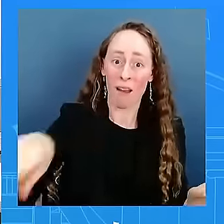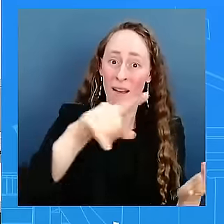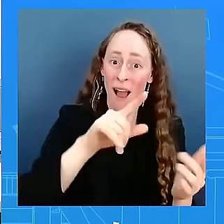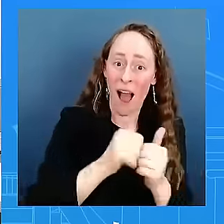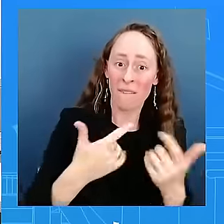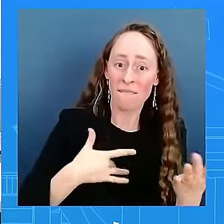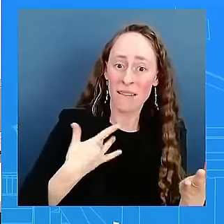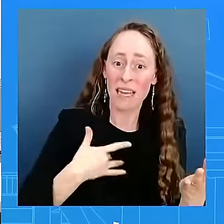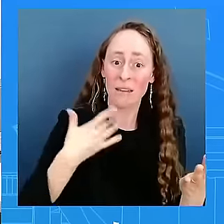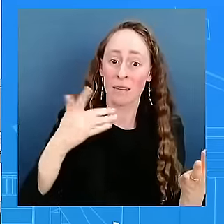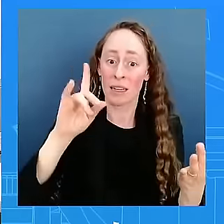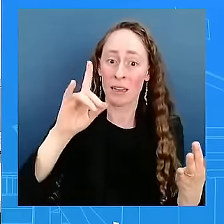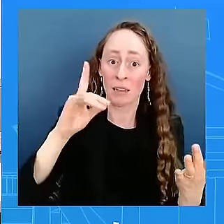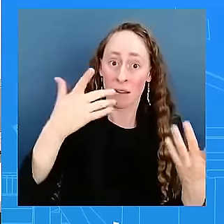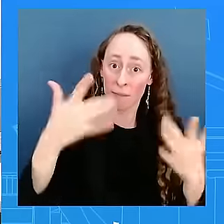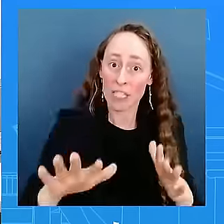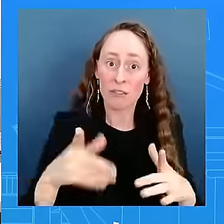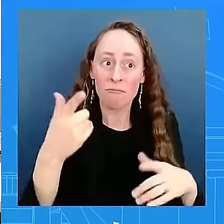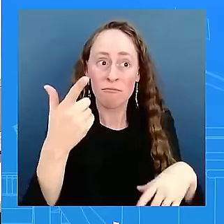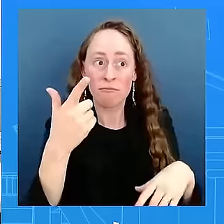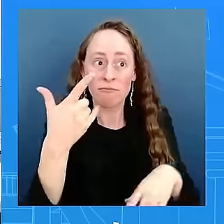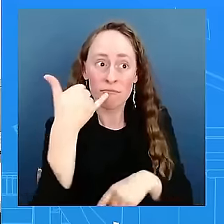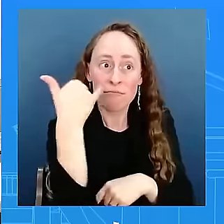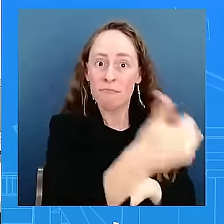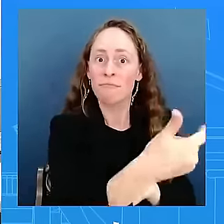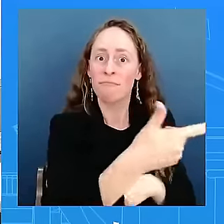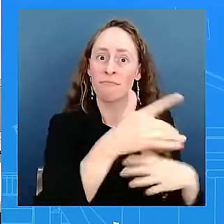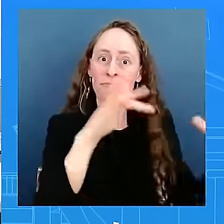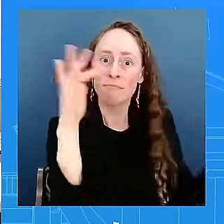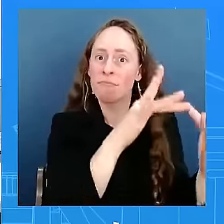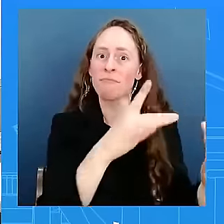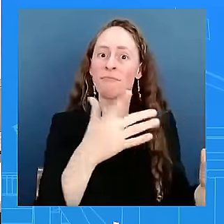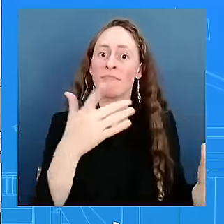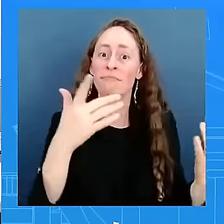up? Did you tear up? I saved my tearing up for this podium.